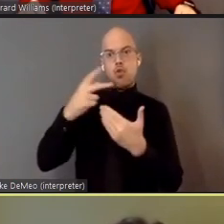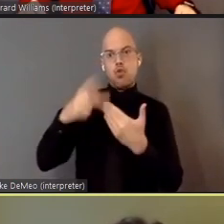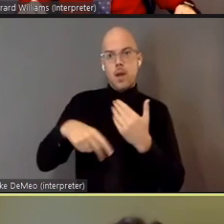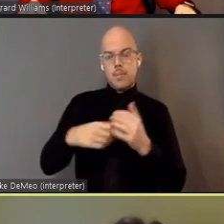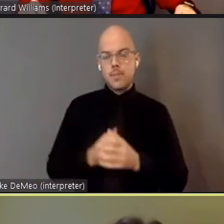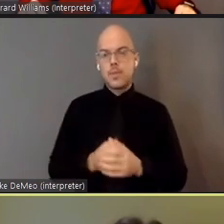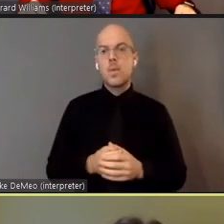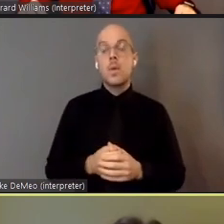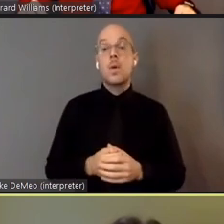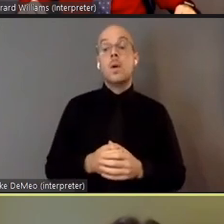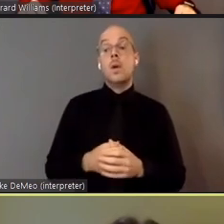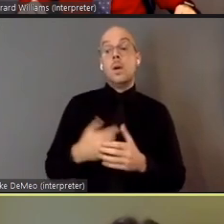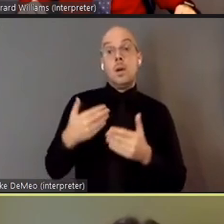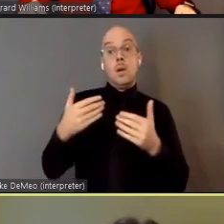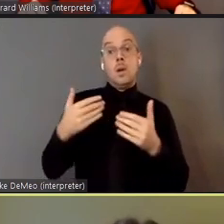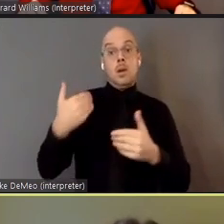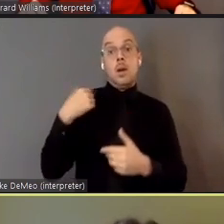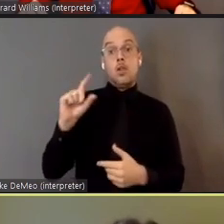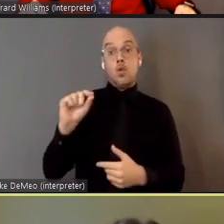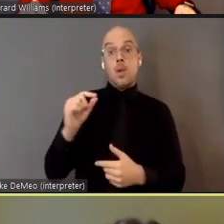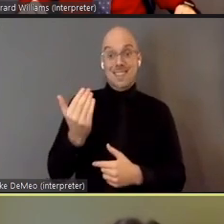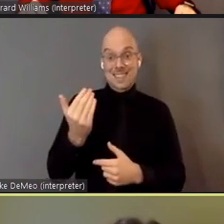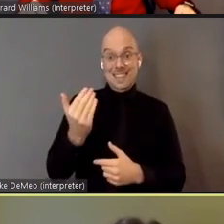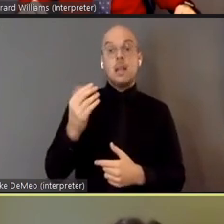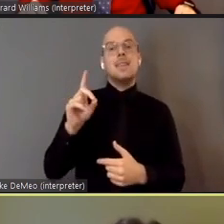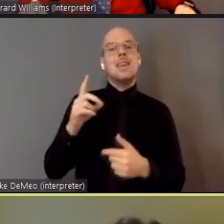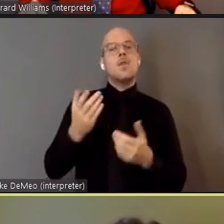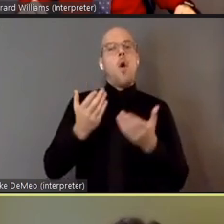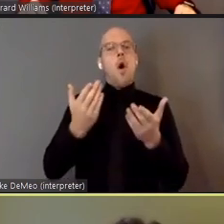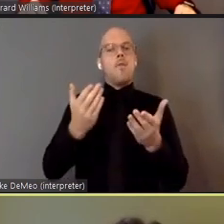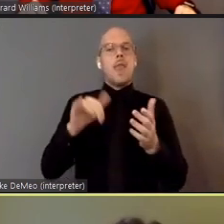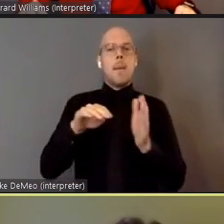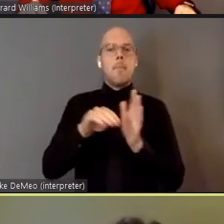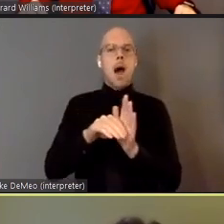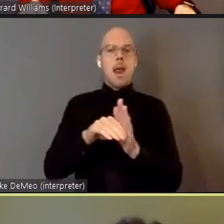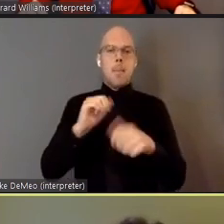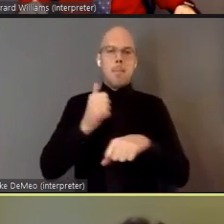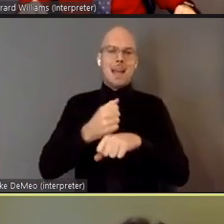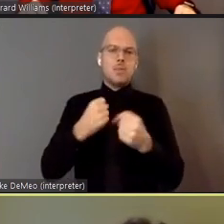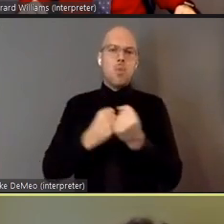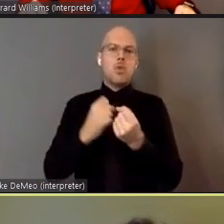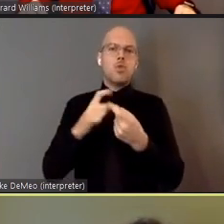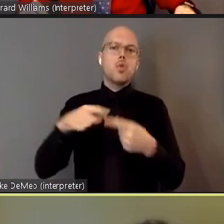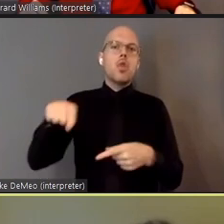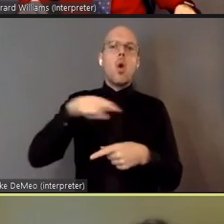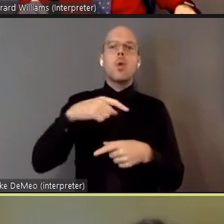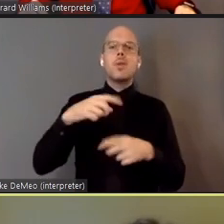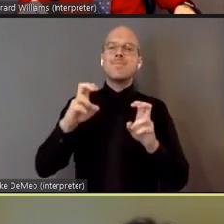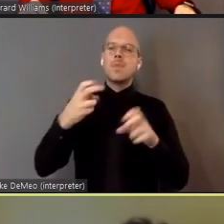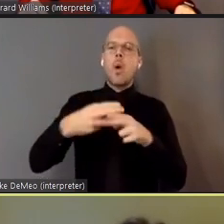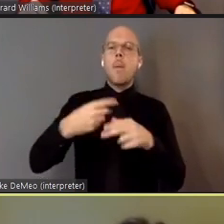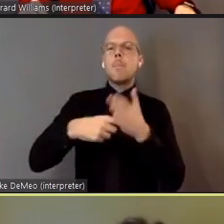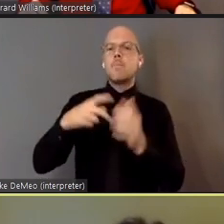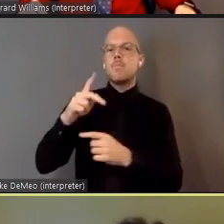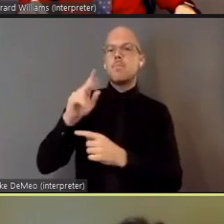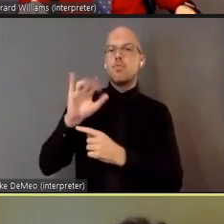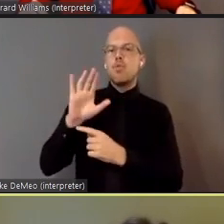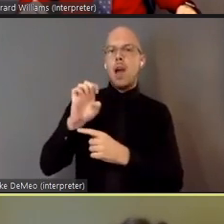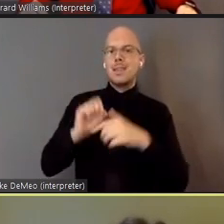that model-based support to price cap carriers. So that is carriers that had been